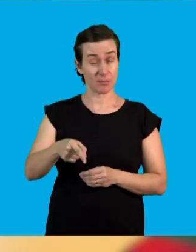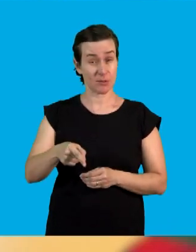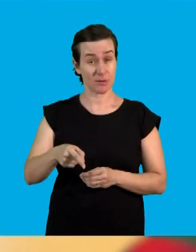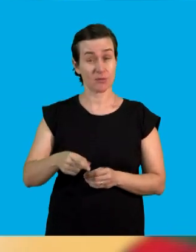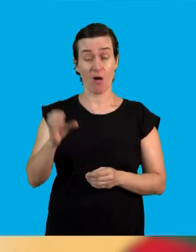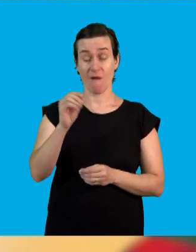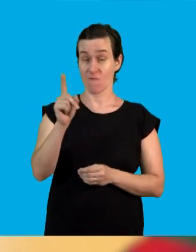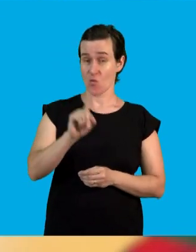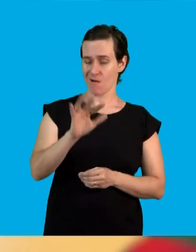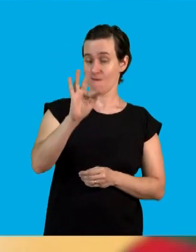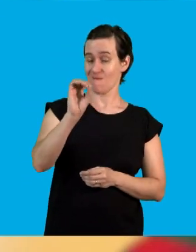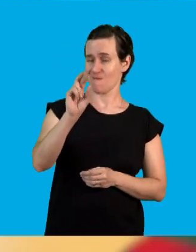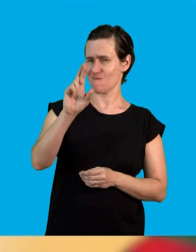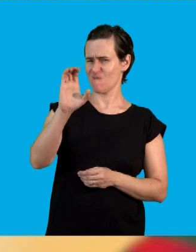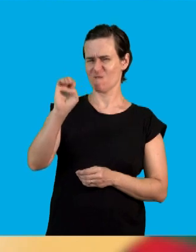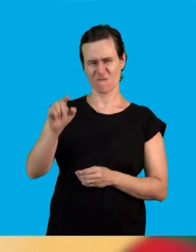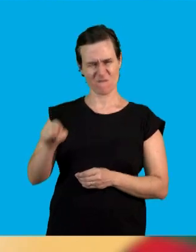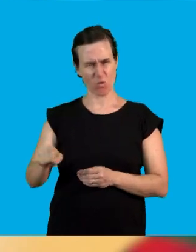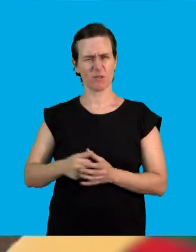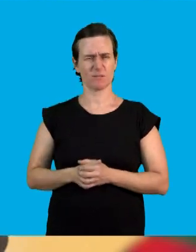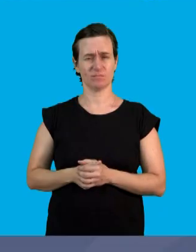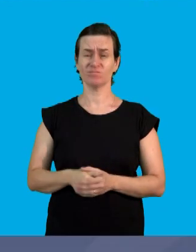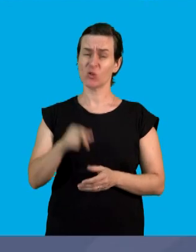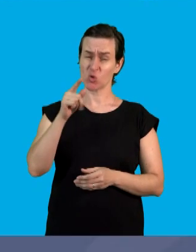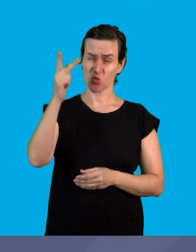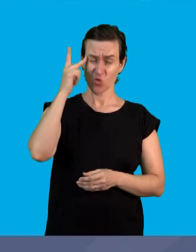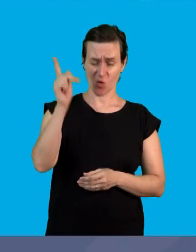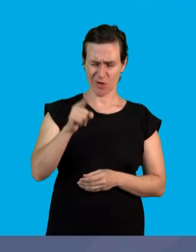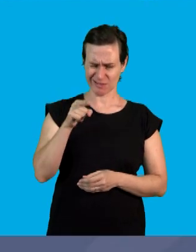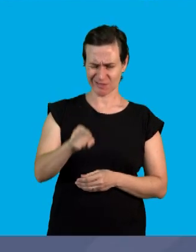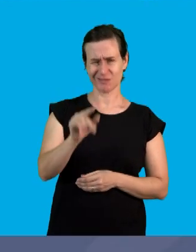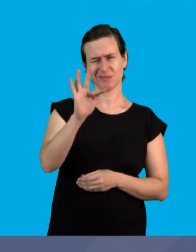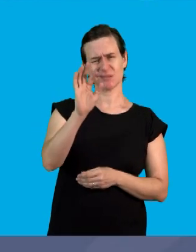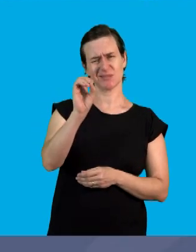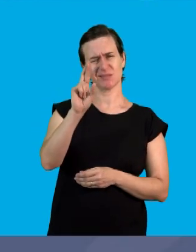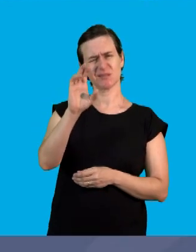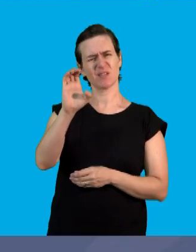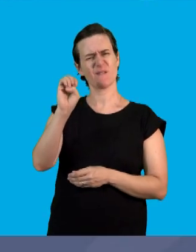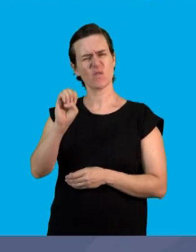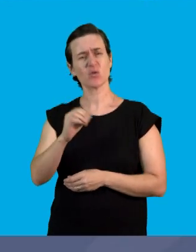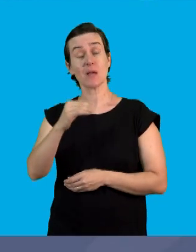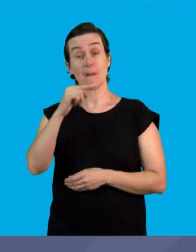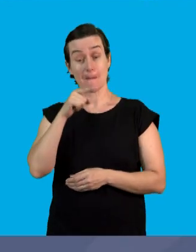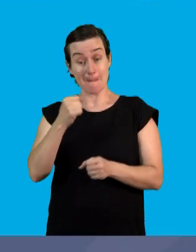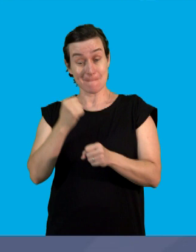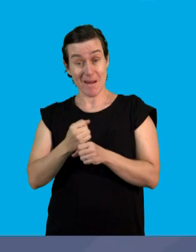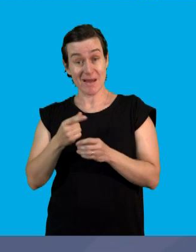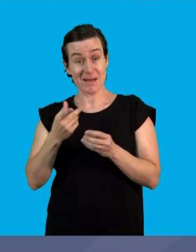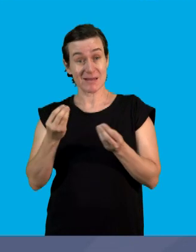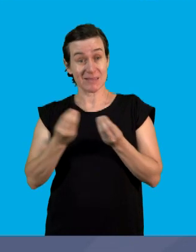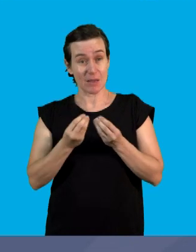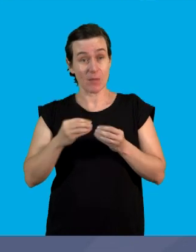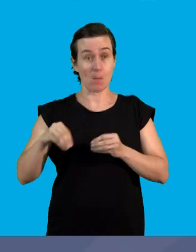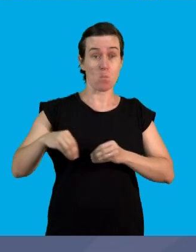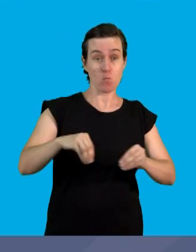to introduction of the force, now let's see. Did you know that force makes things move or more